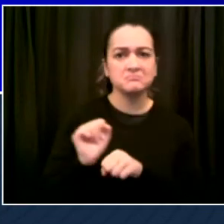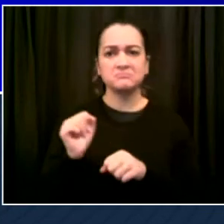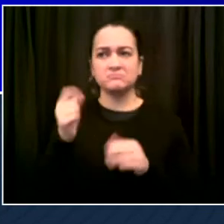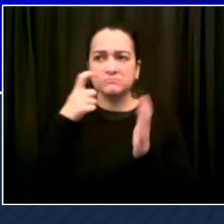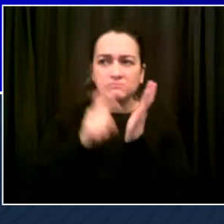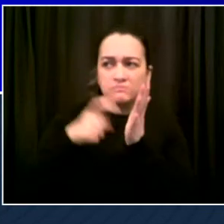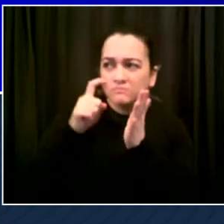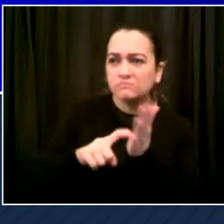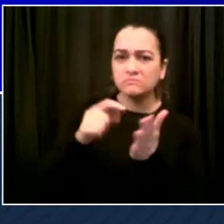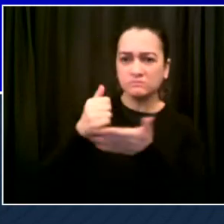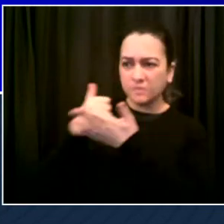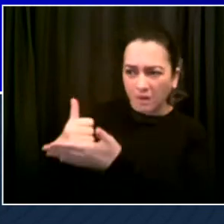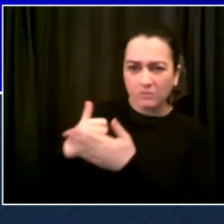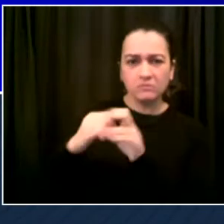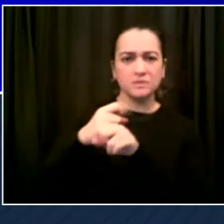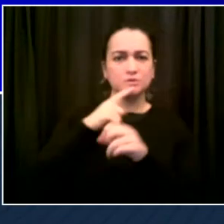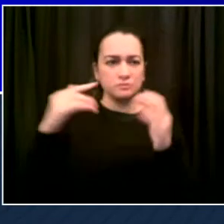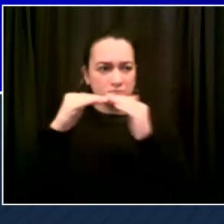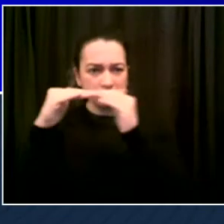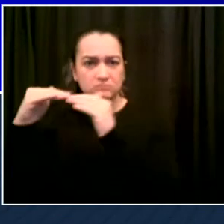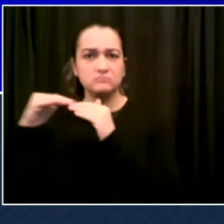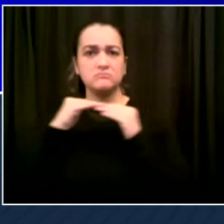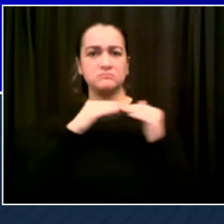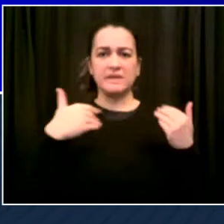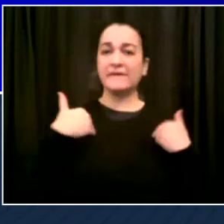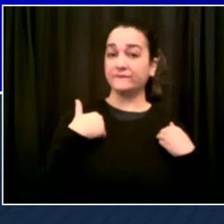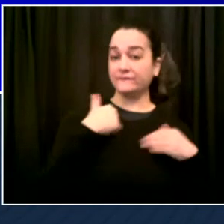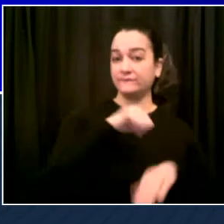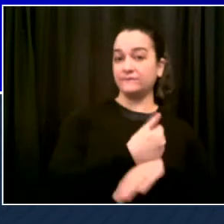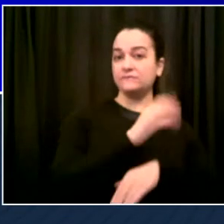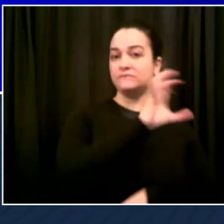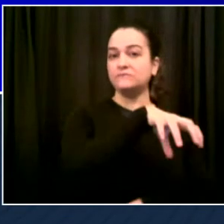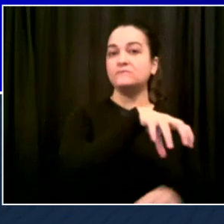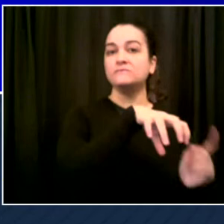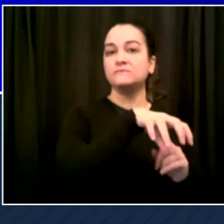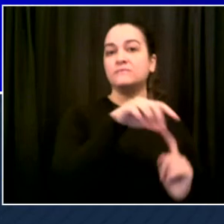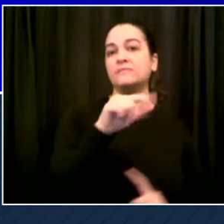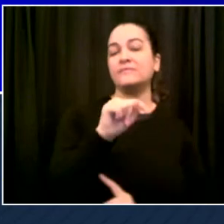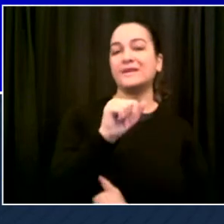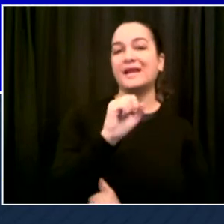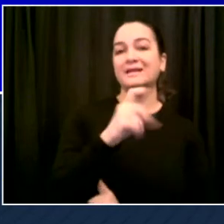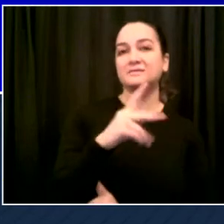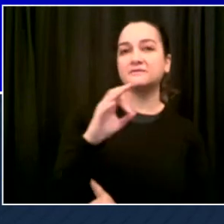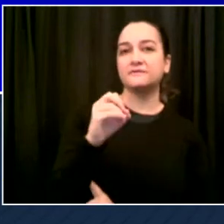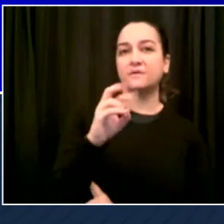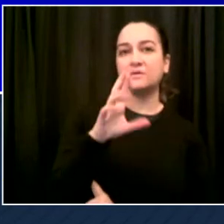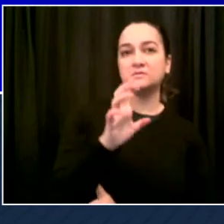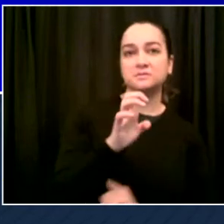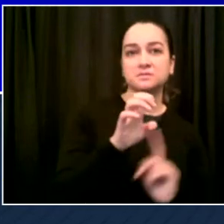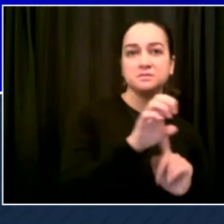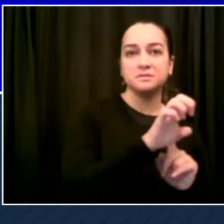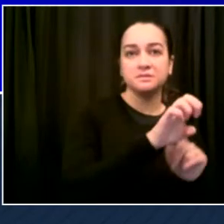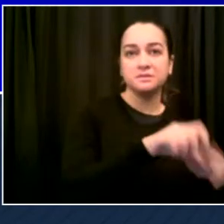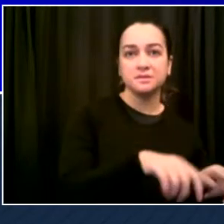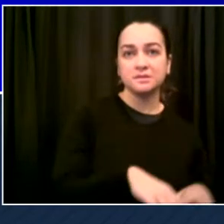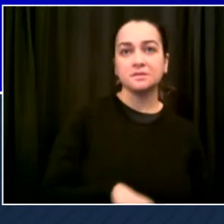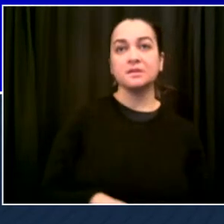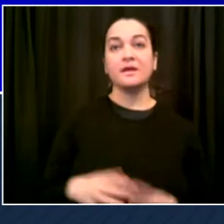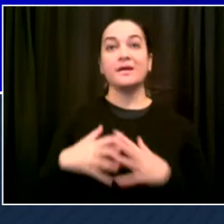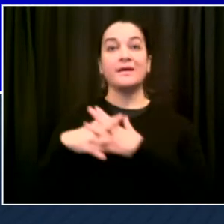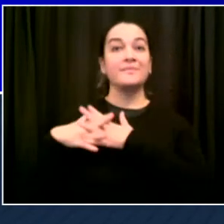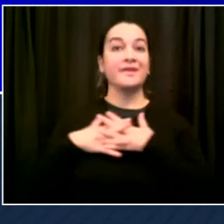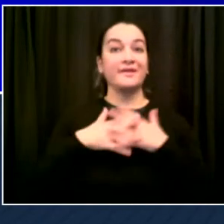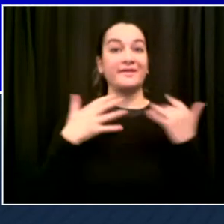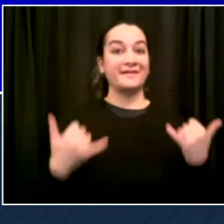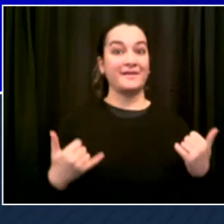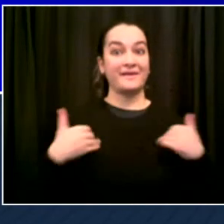in our history, a woman of color as our Vice President of the United States, Kamala Harris. So this is going to be a year